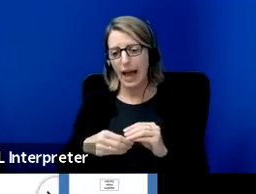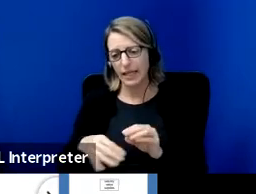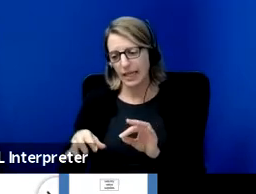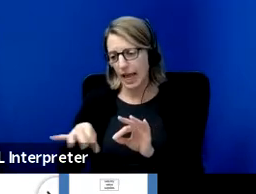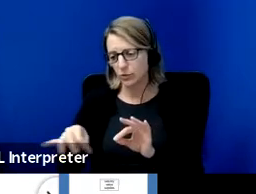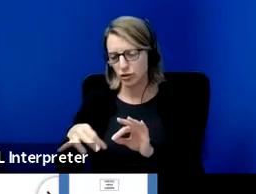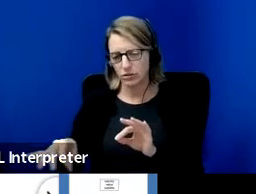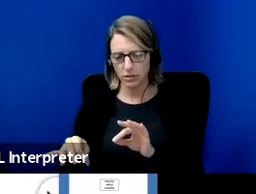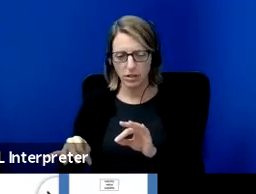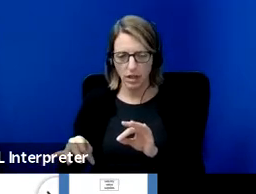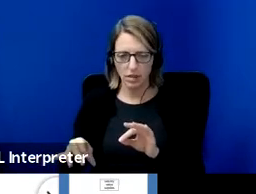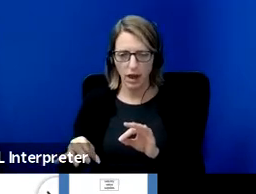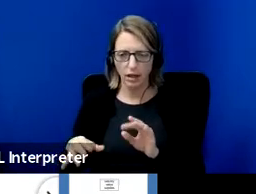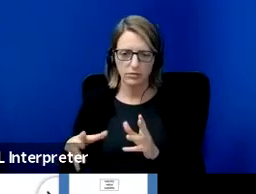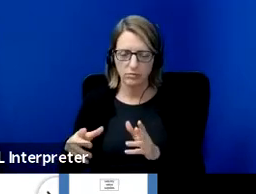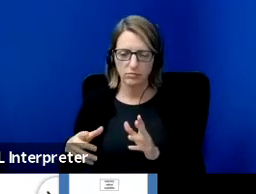different manner.